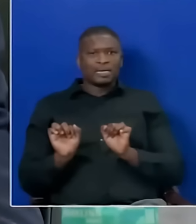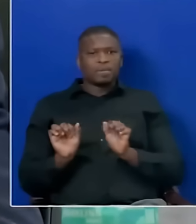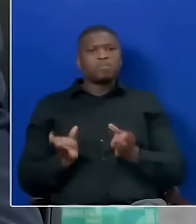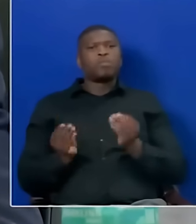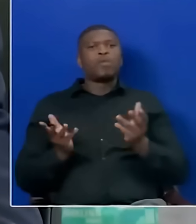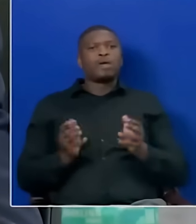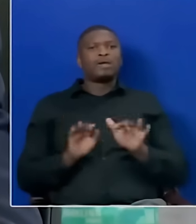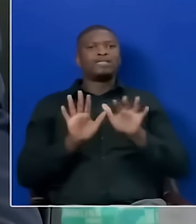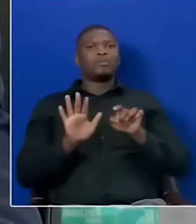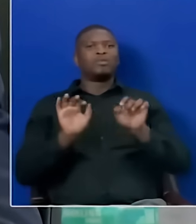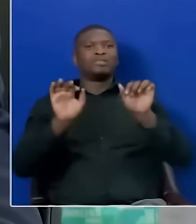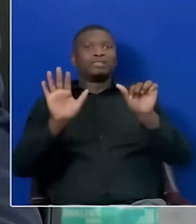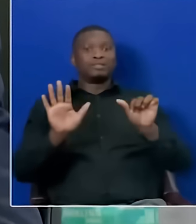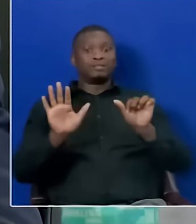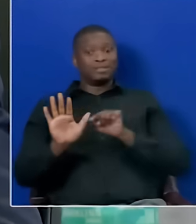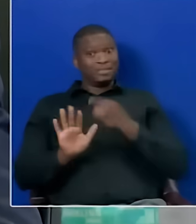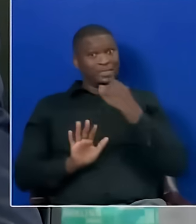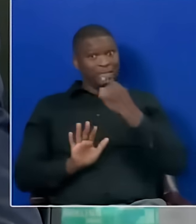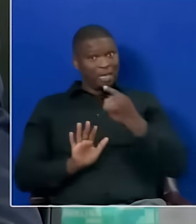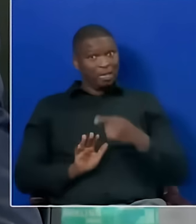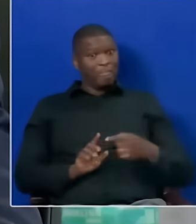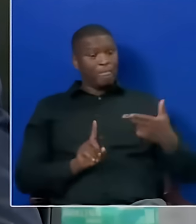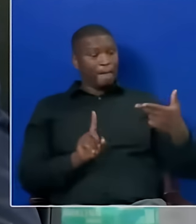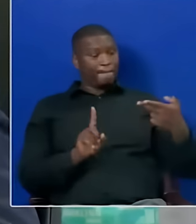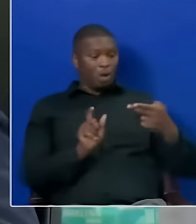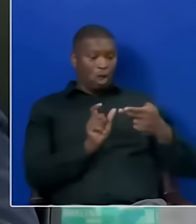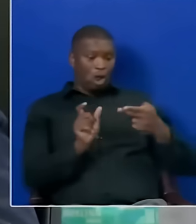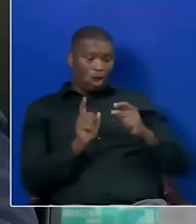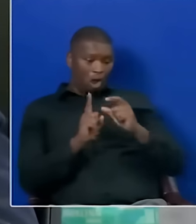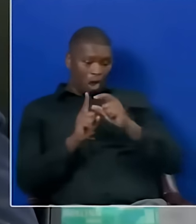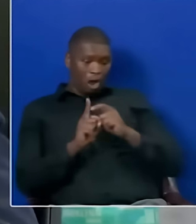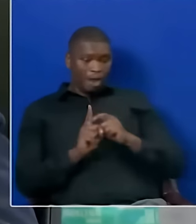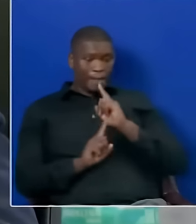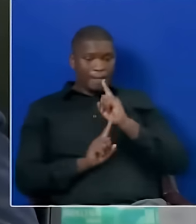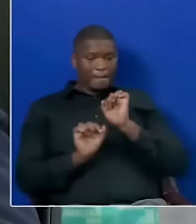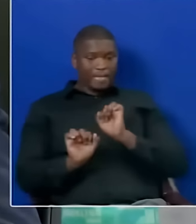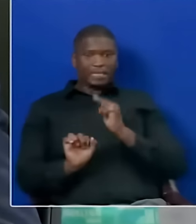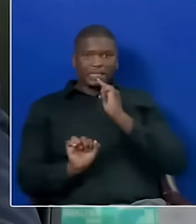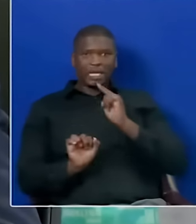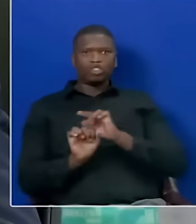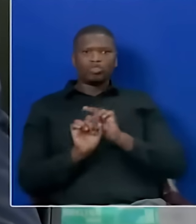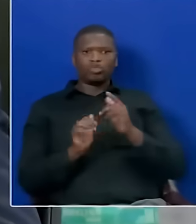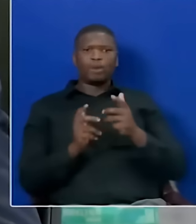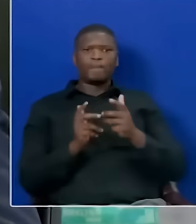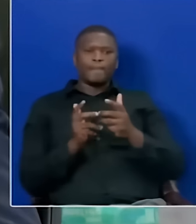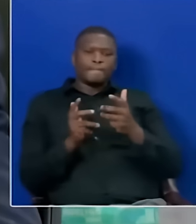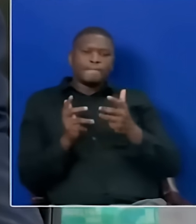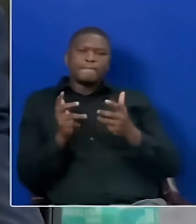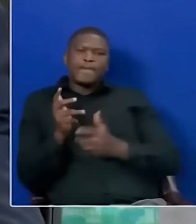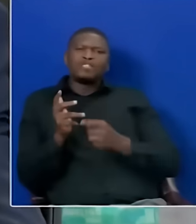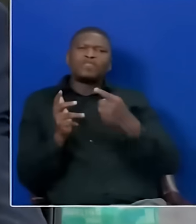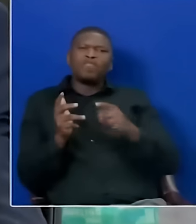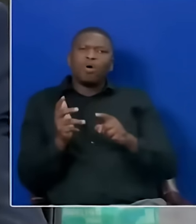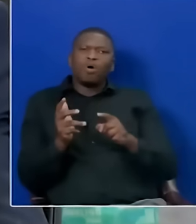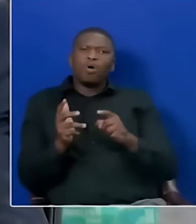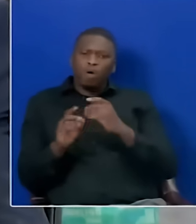He says the bullet cores mentioned in 3.4 are not suitable for microscopic comparison due to damage. So we